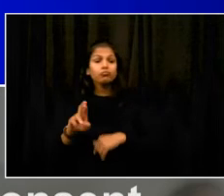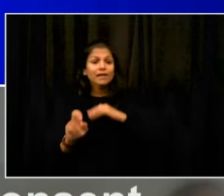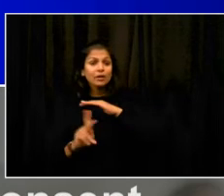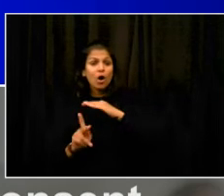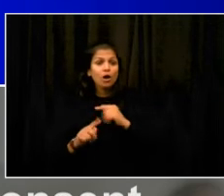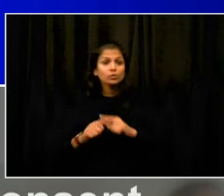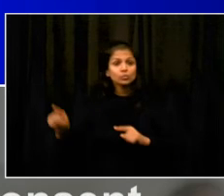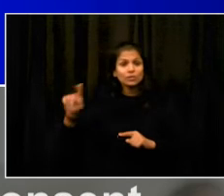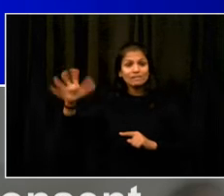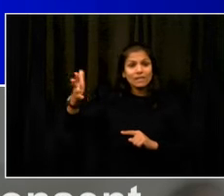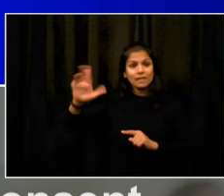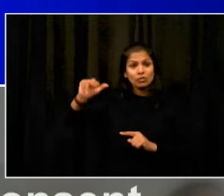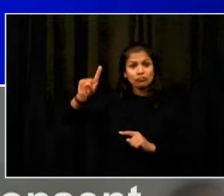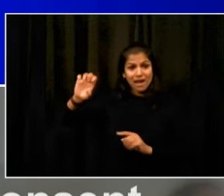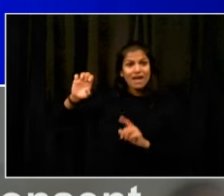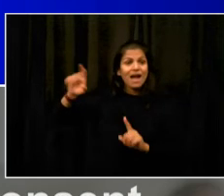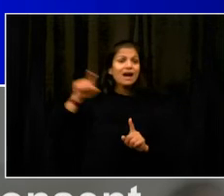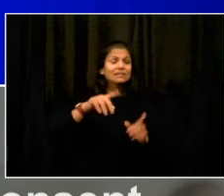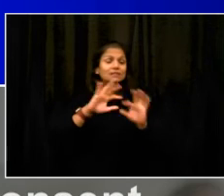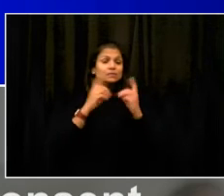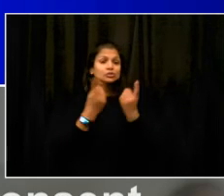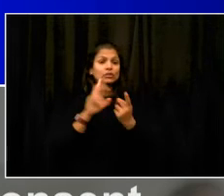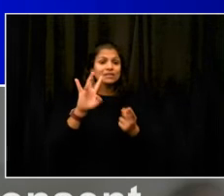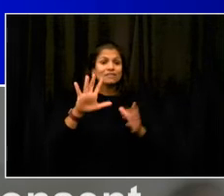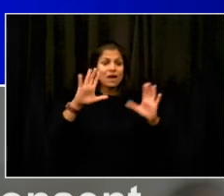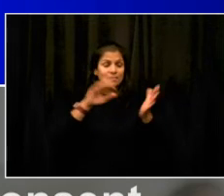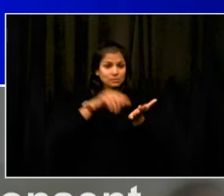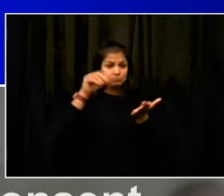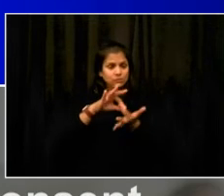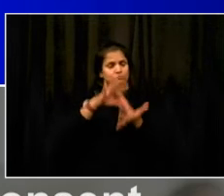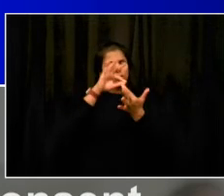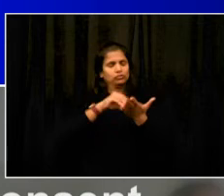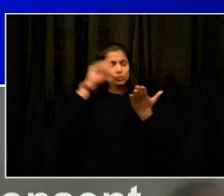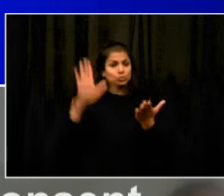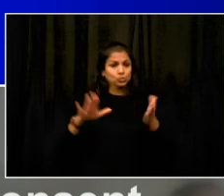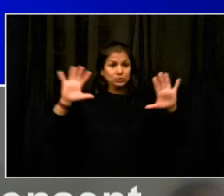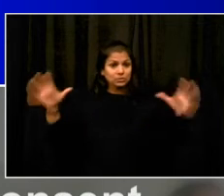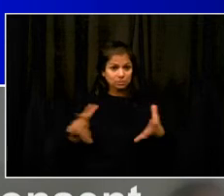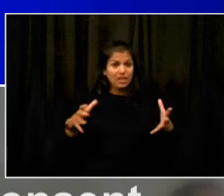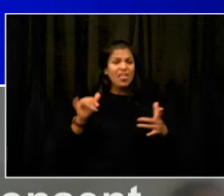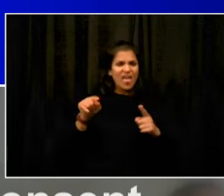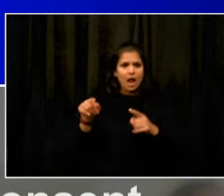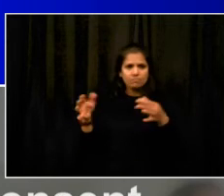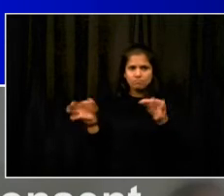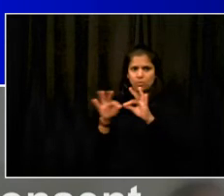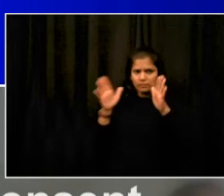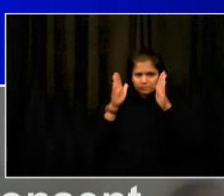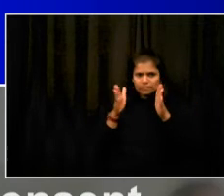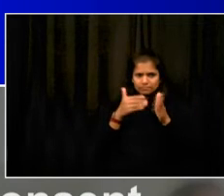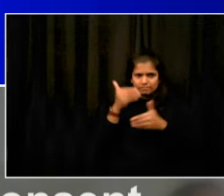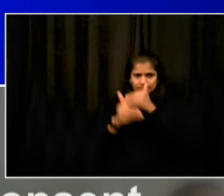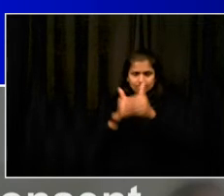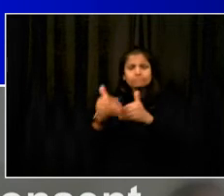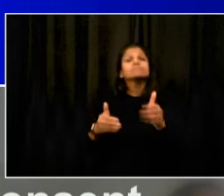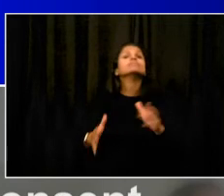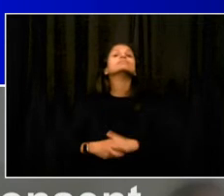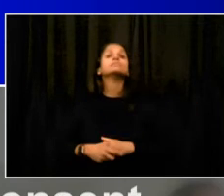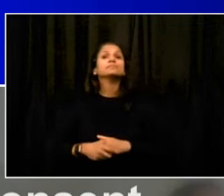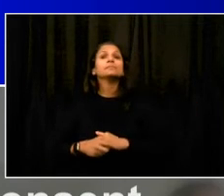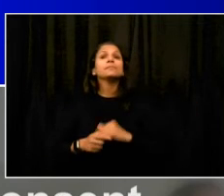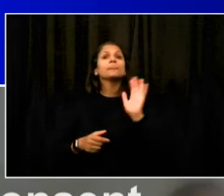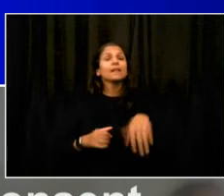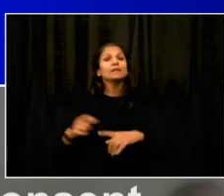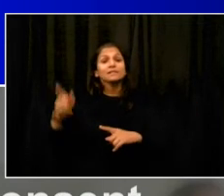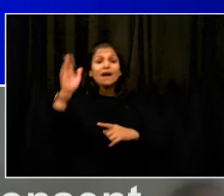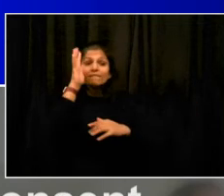be in school on the days that they are programmed to be in school. If in the course of the week your child doesn't